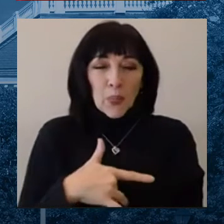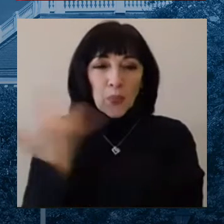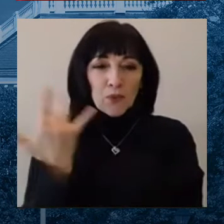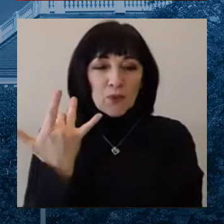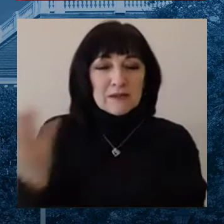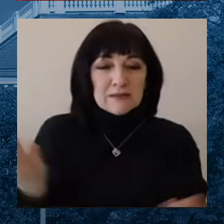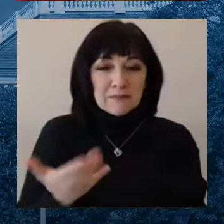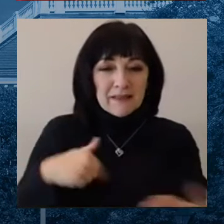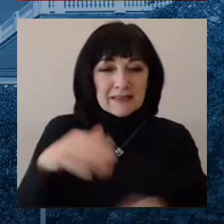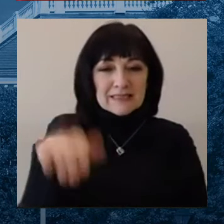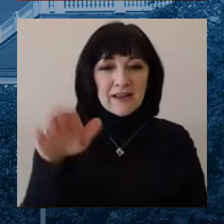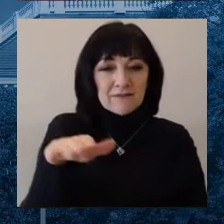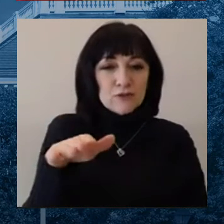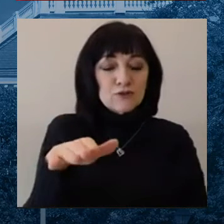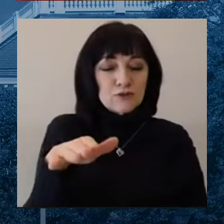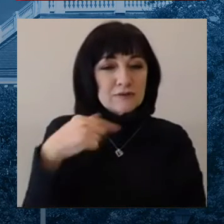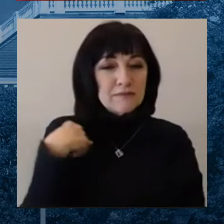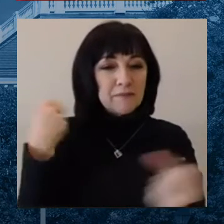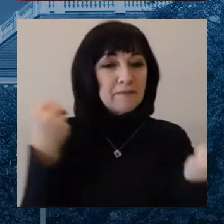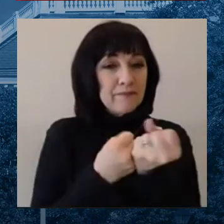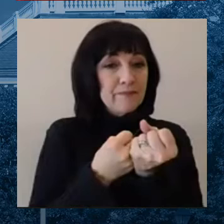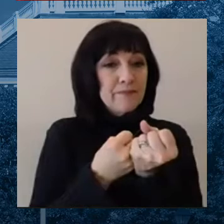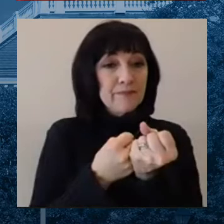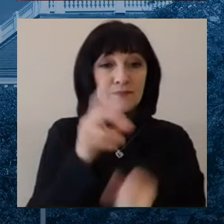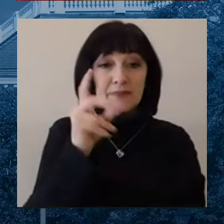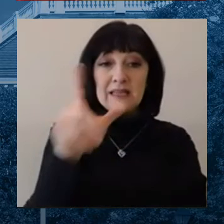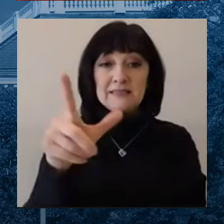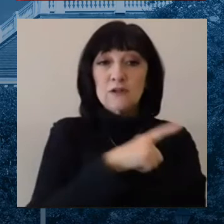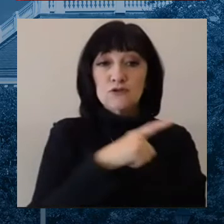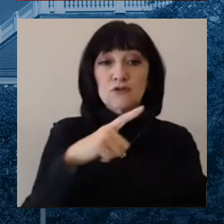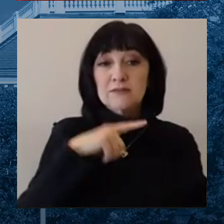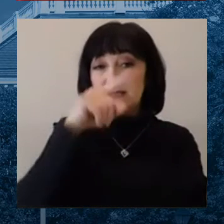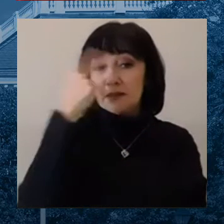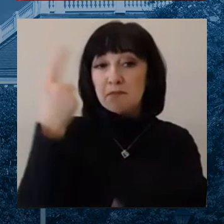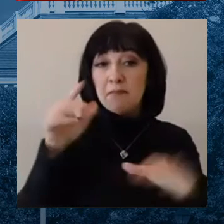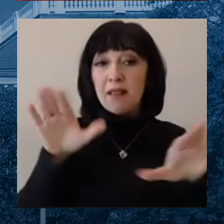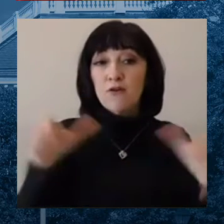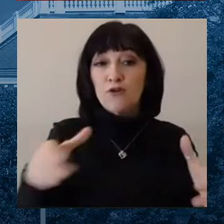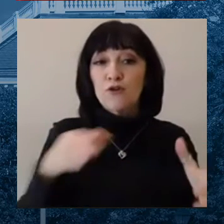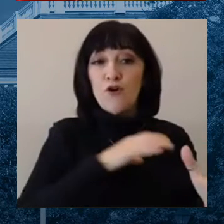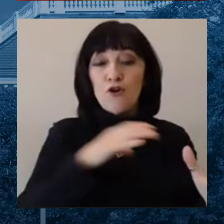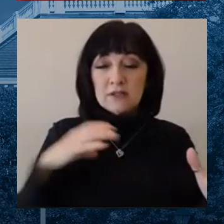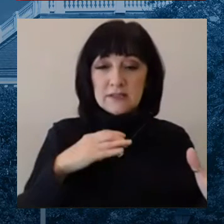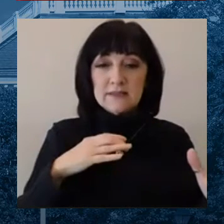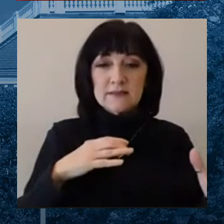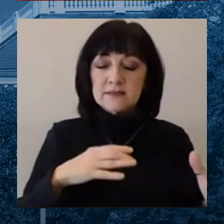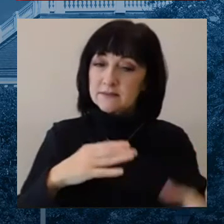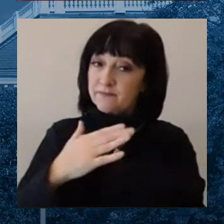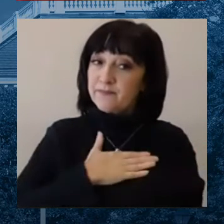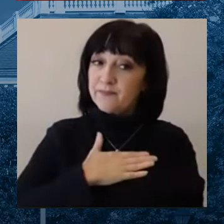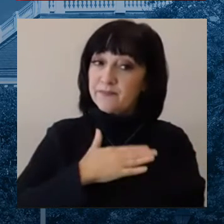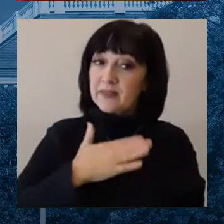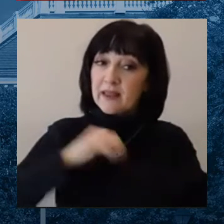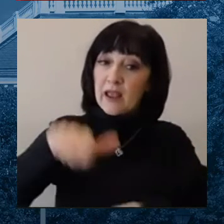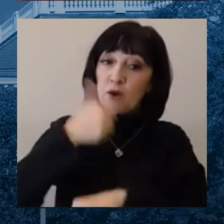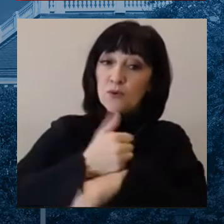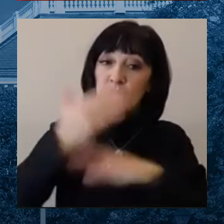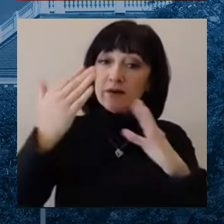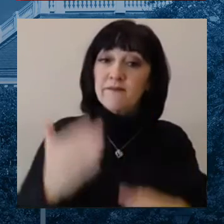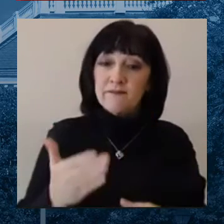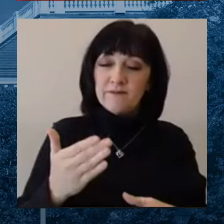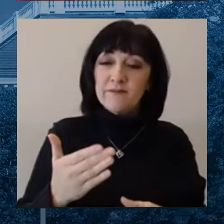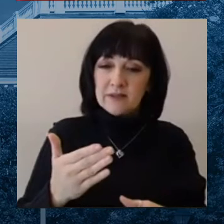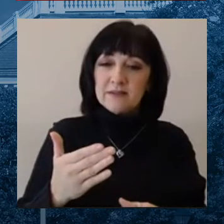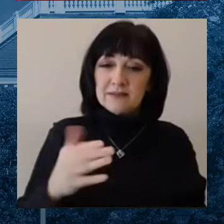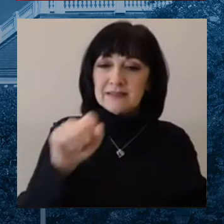everyone. On behalf of Delaware's Legislative Black Caucus, our founder, Representative Stephanie